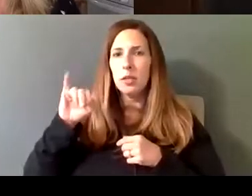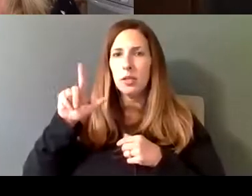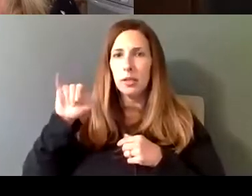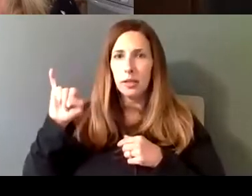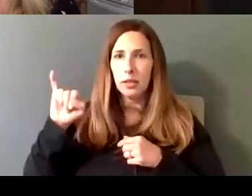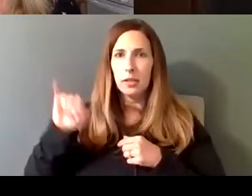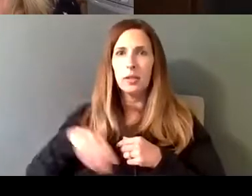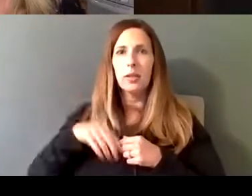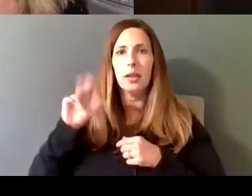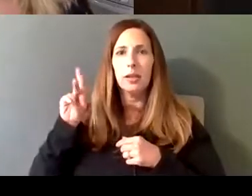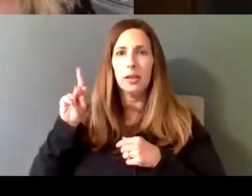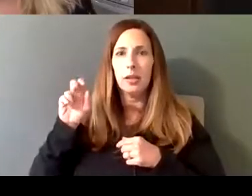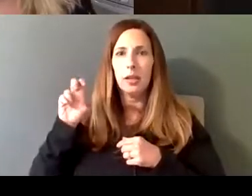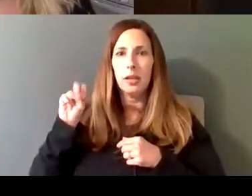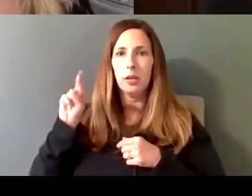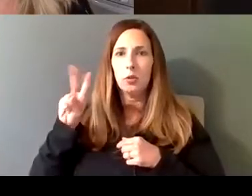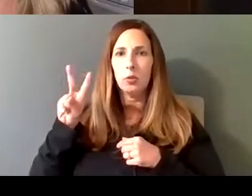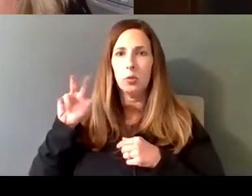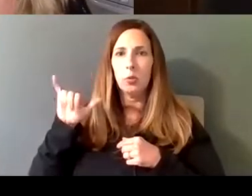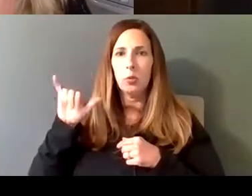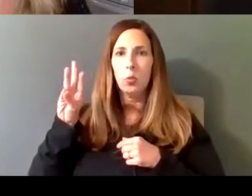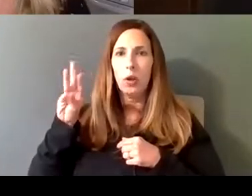Kinyarwanda. Thank you.